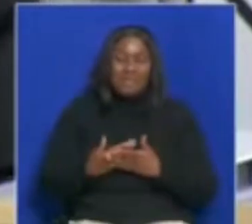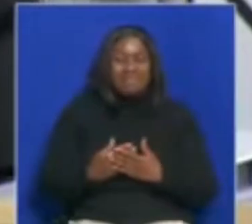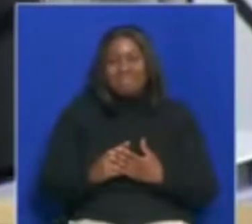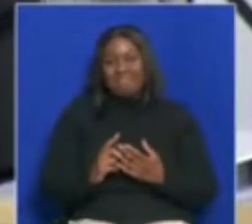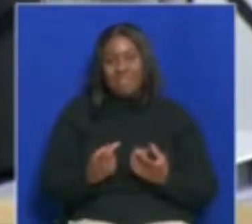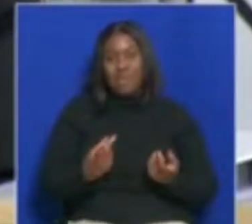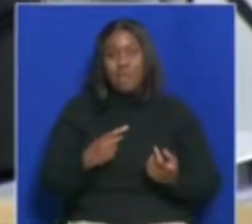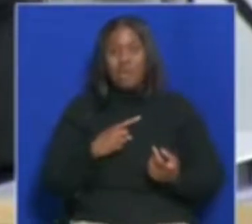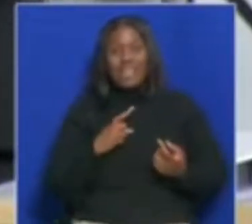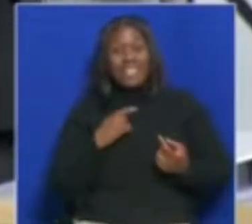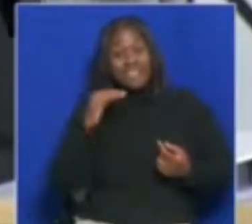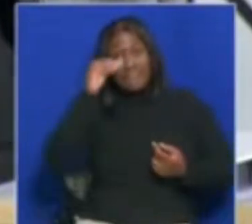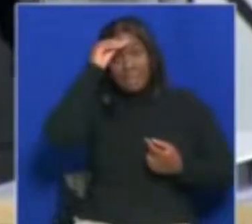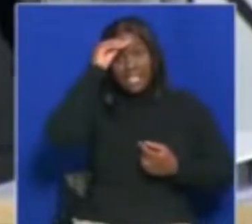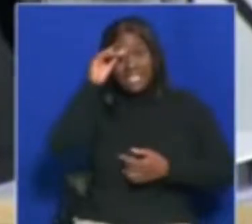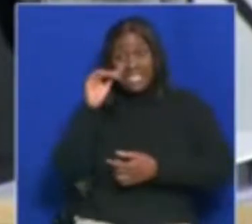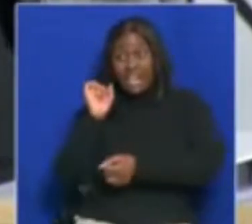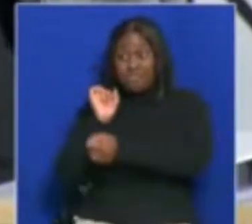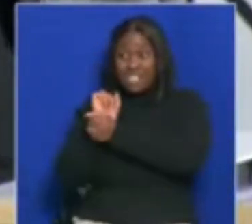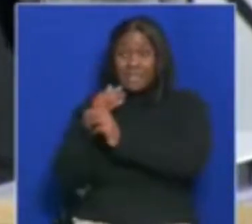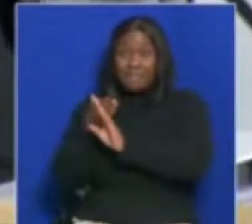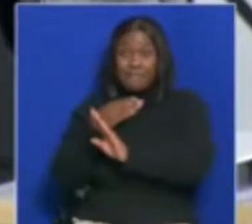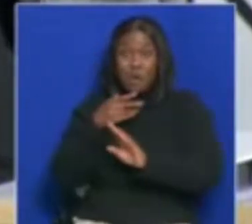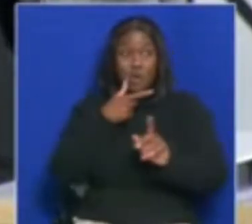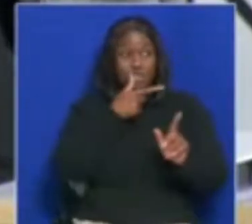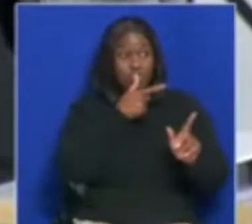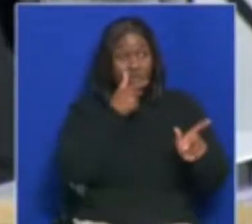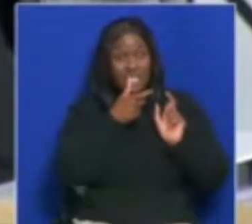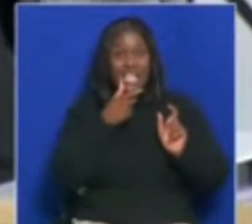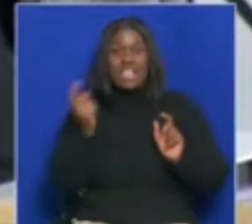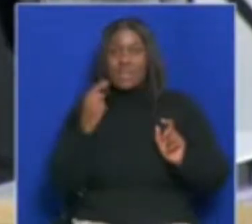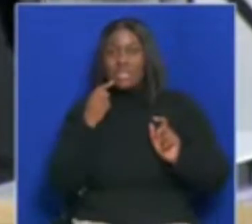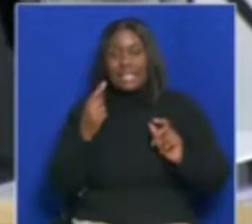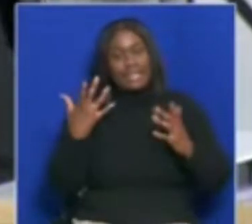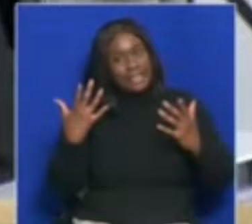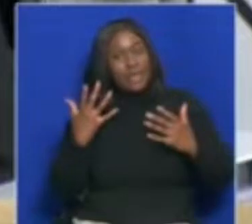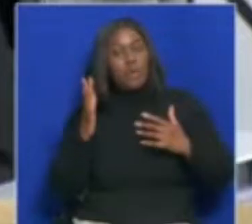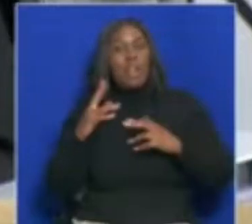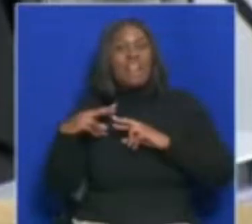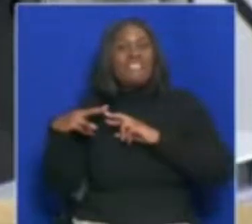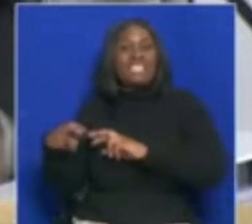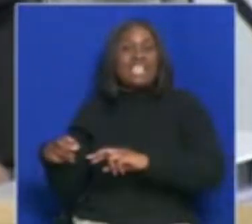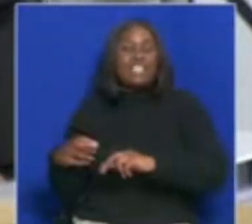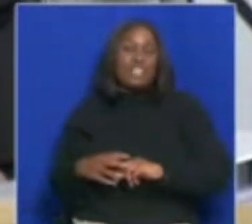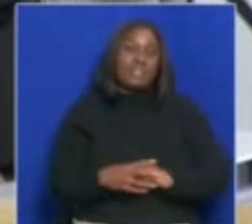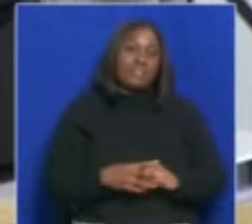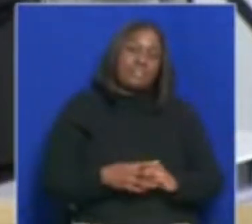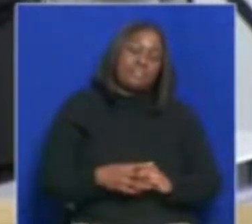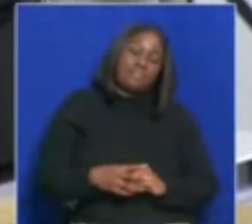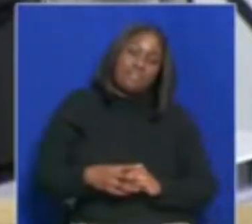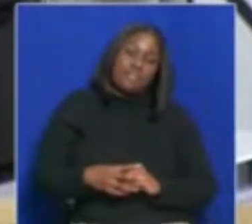prior to the shooting, they would say that they're going for investigation. And the